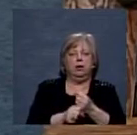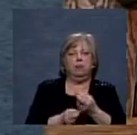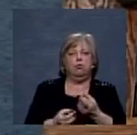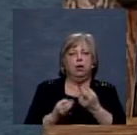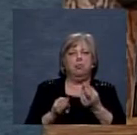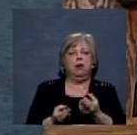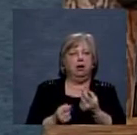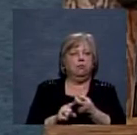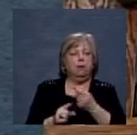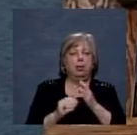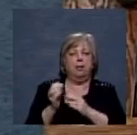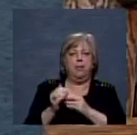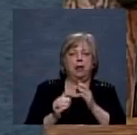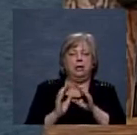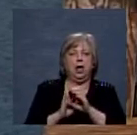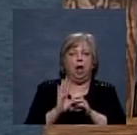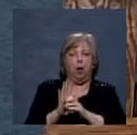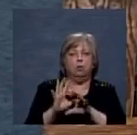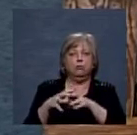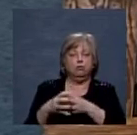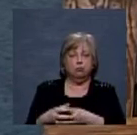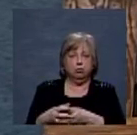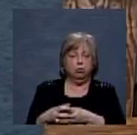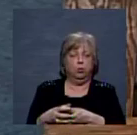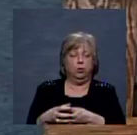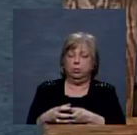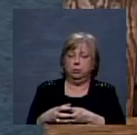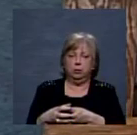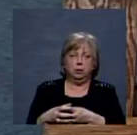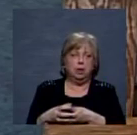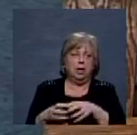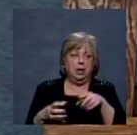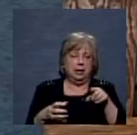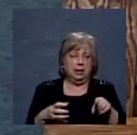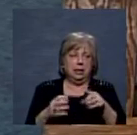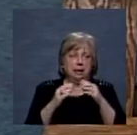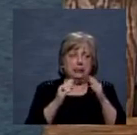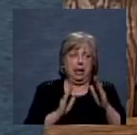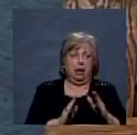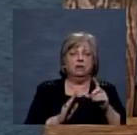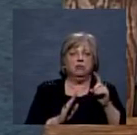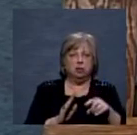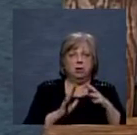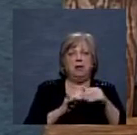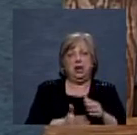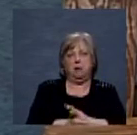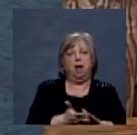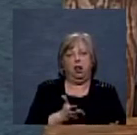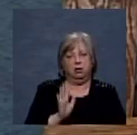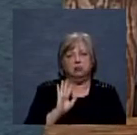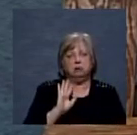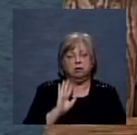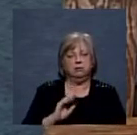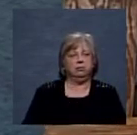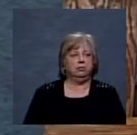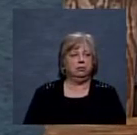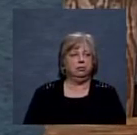from the building codes group that this property should be demolished.